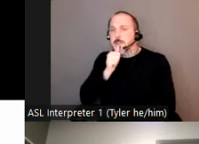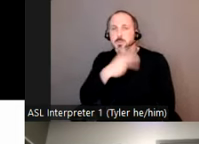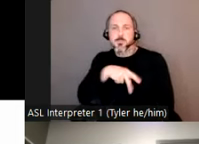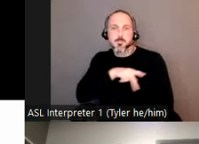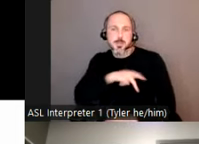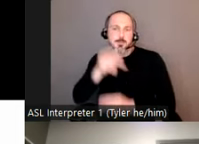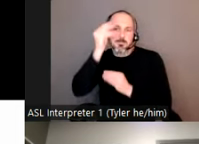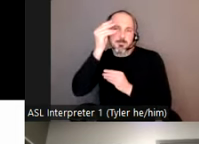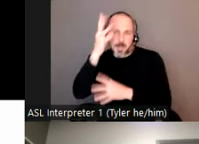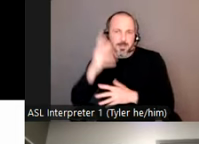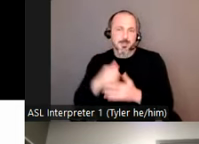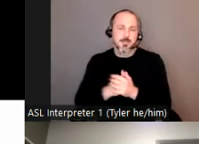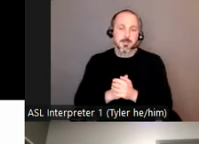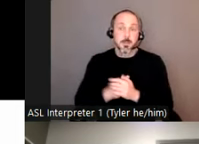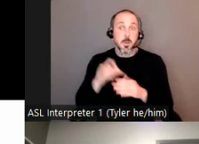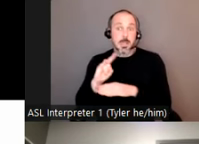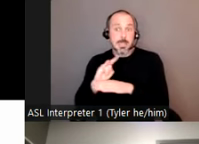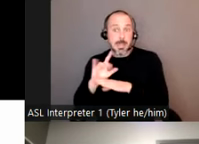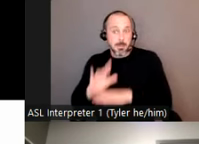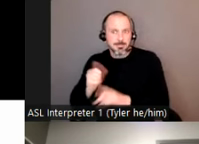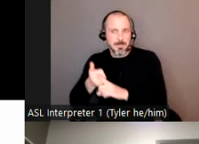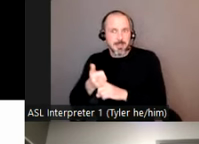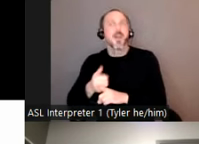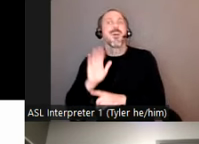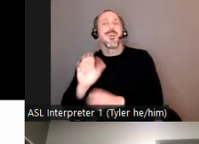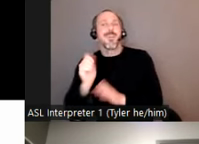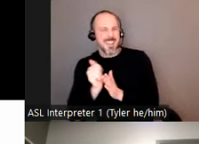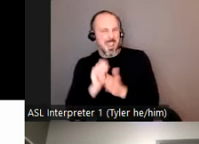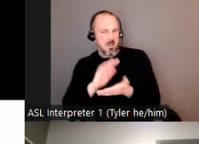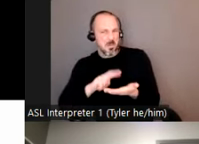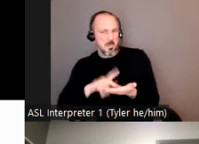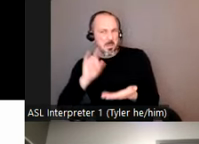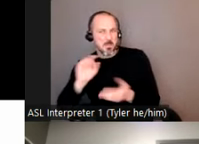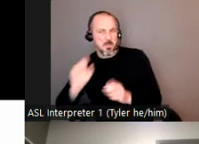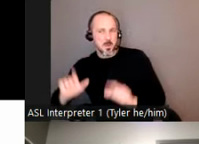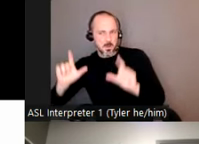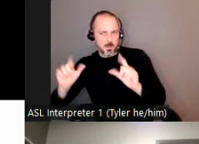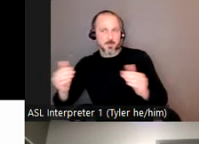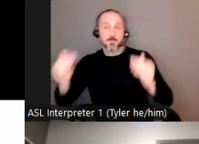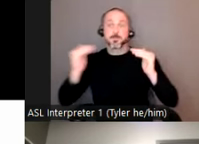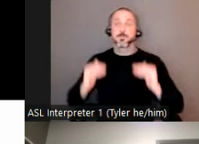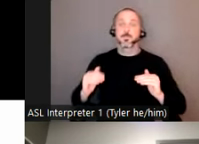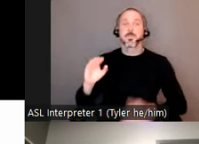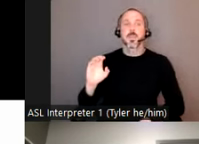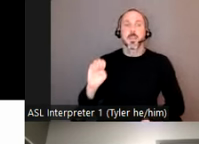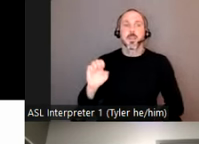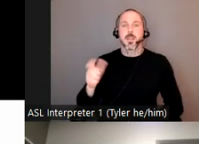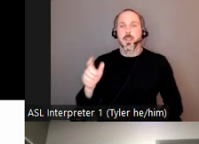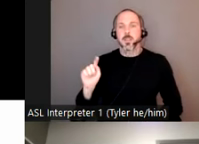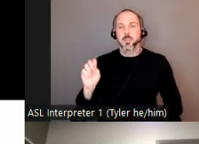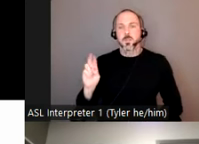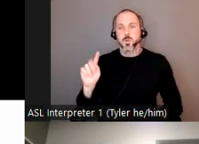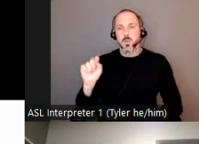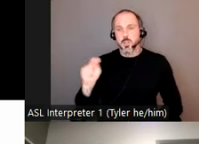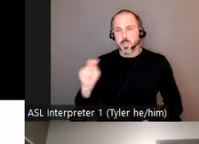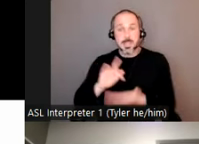your account. Extortions is what we see as the immigration scams or the CRA scams, where